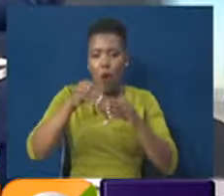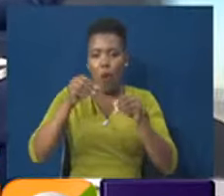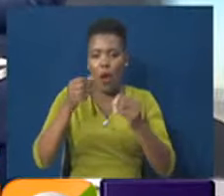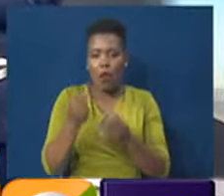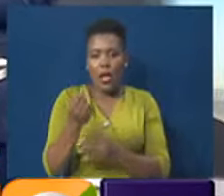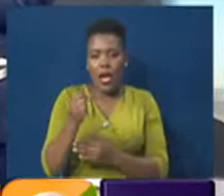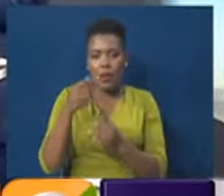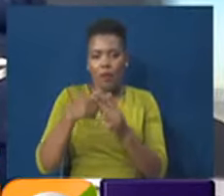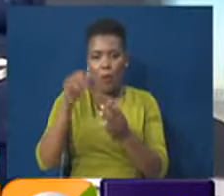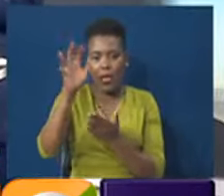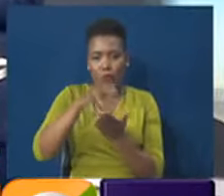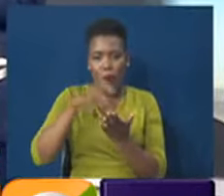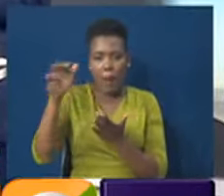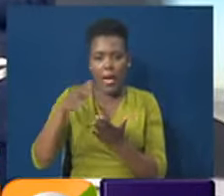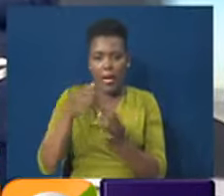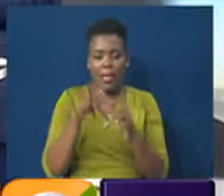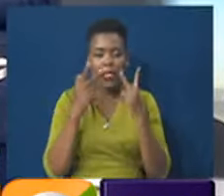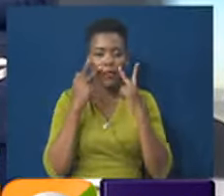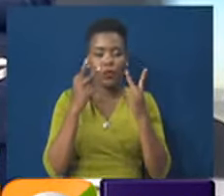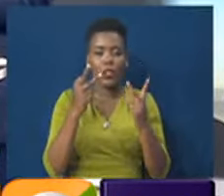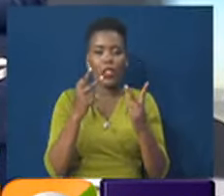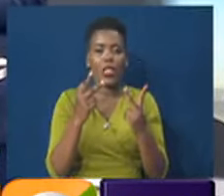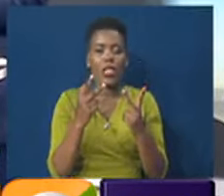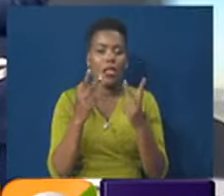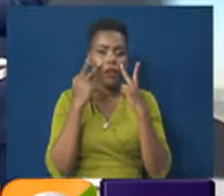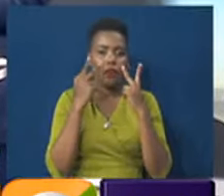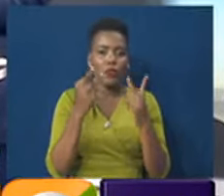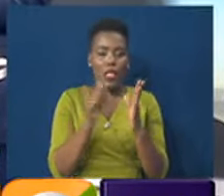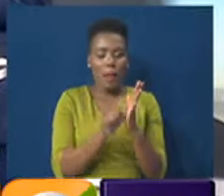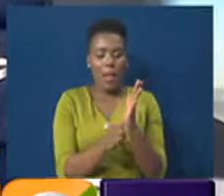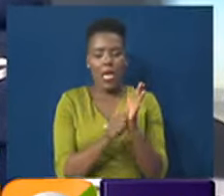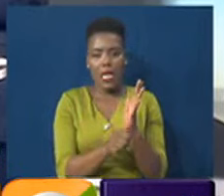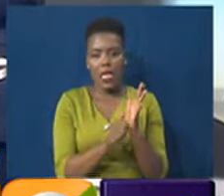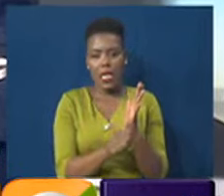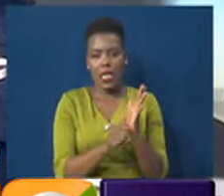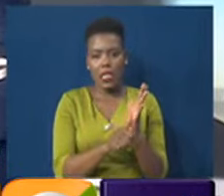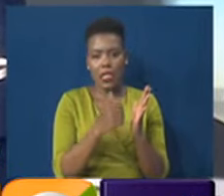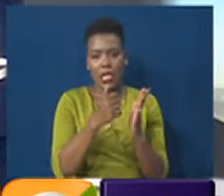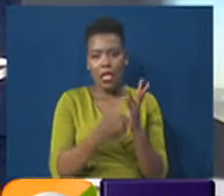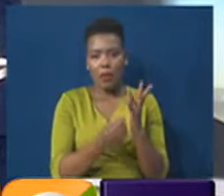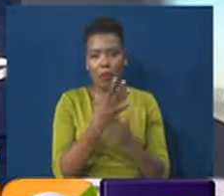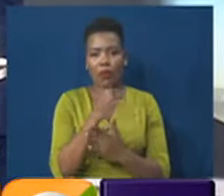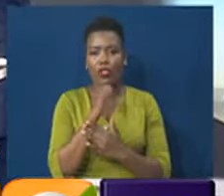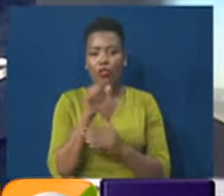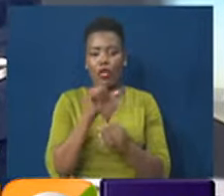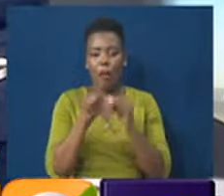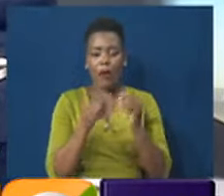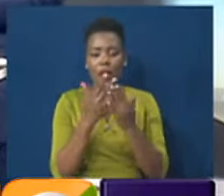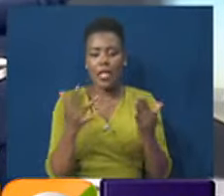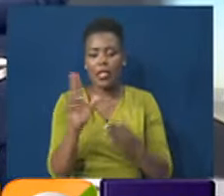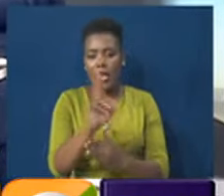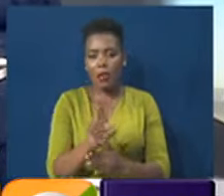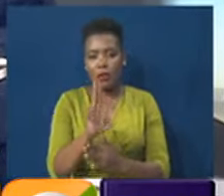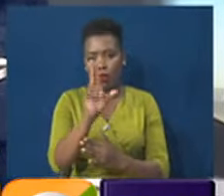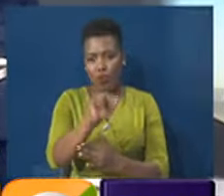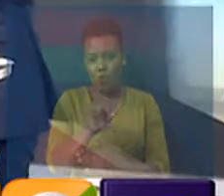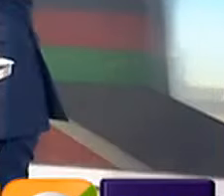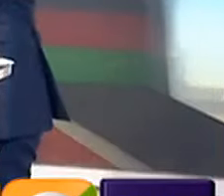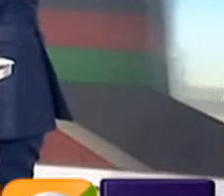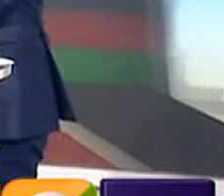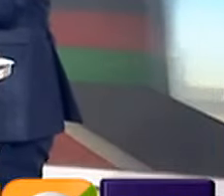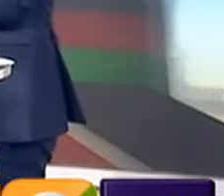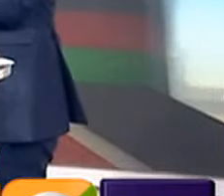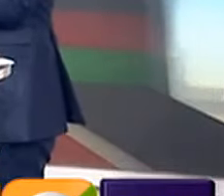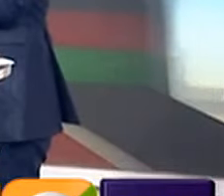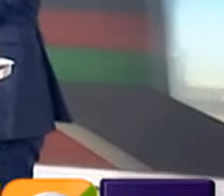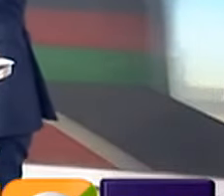True. If you look at the cost of production of maize flour, it is not just about the raw material. There has to be the input costs. There